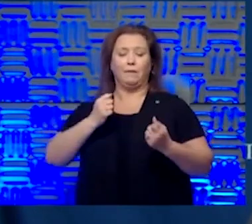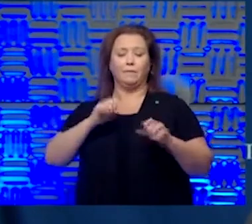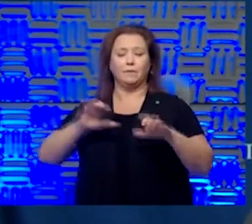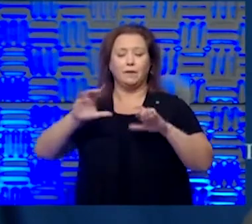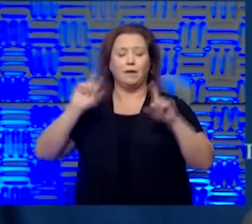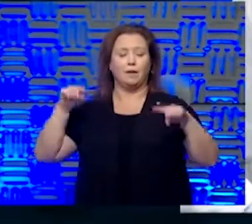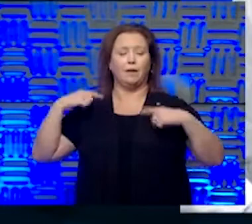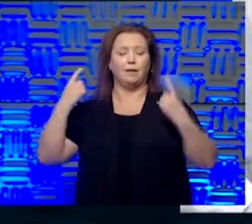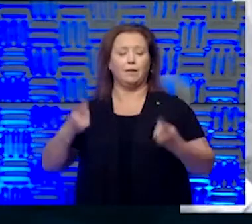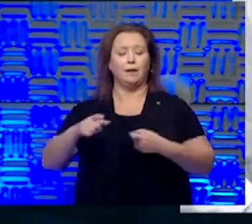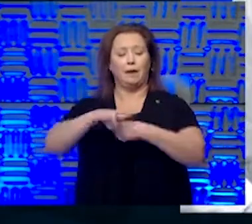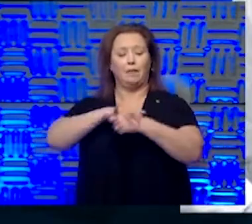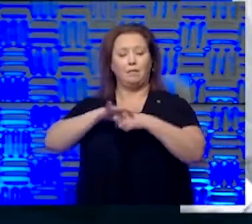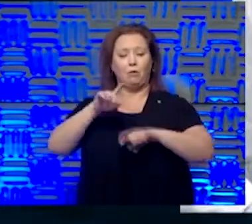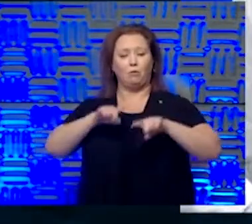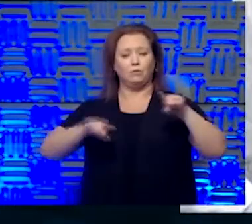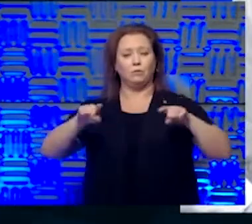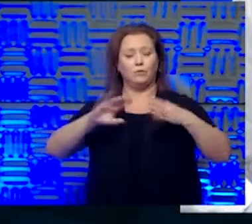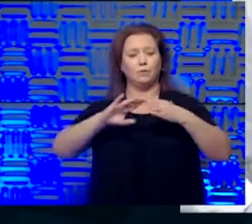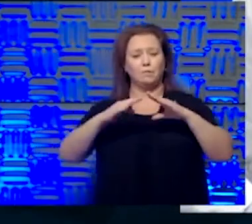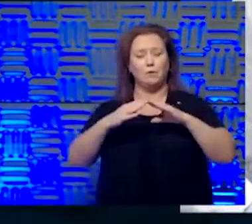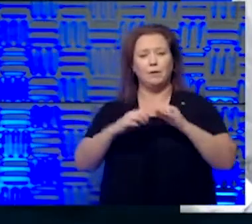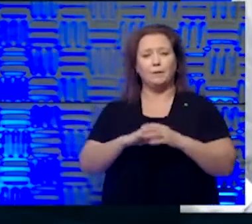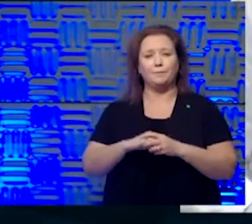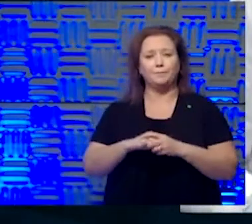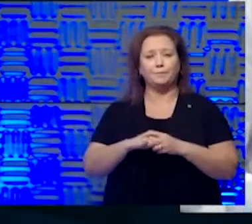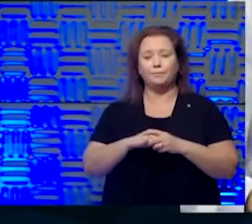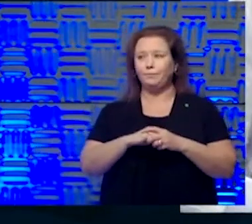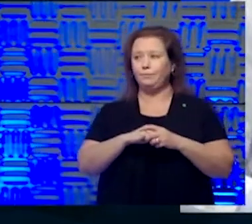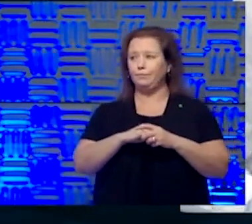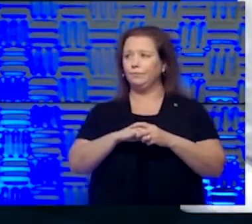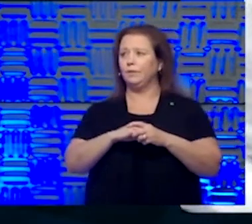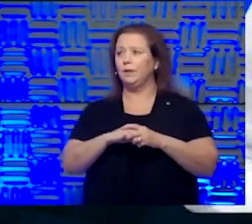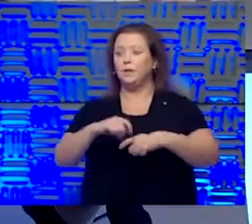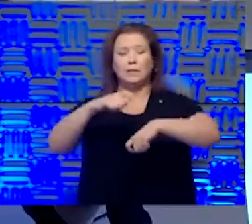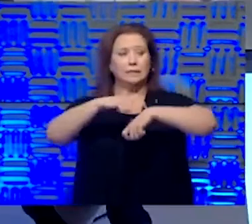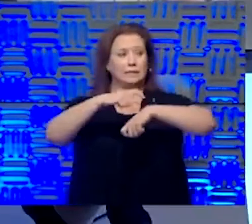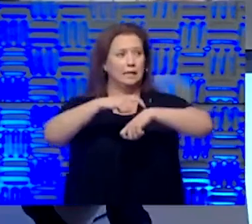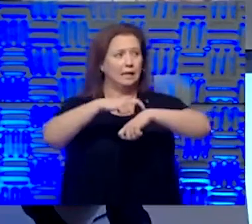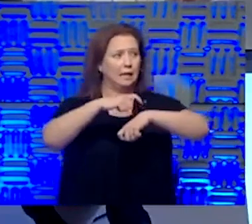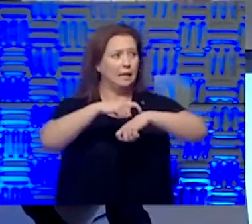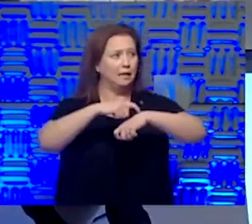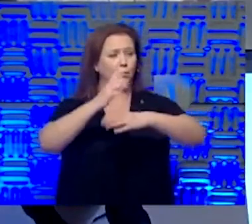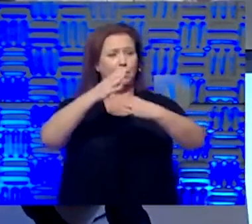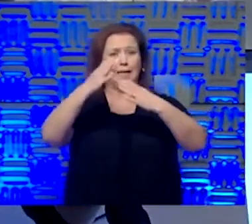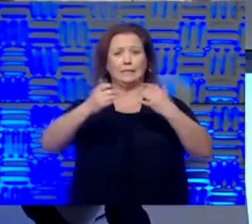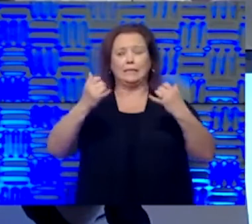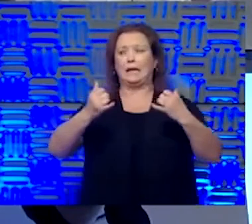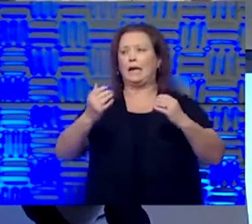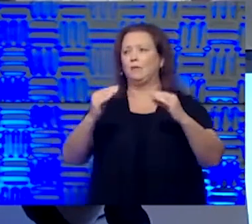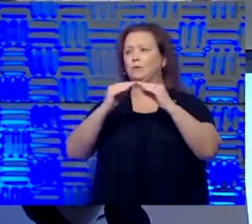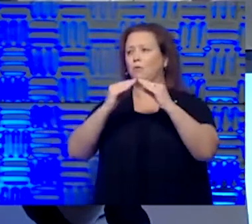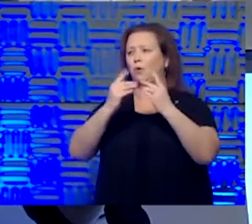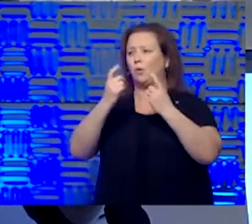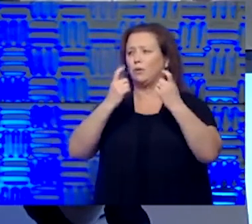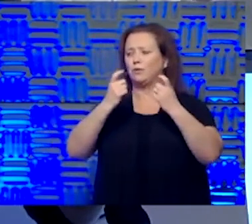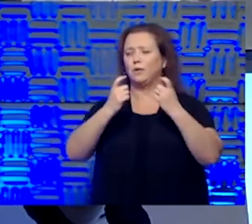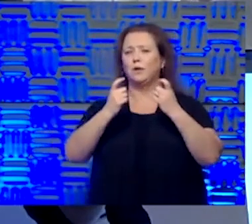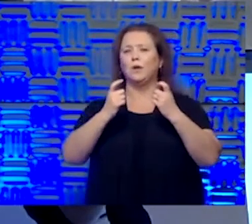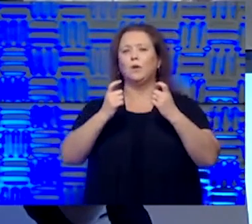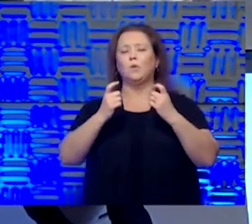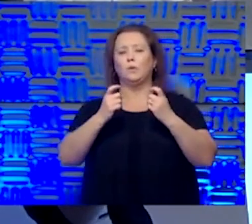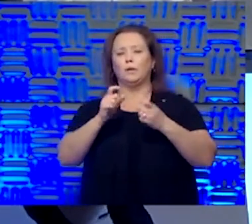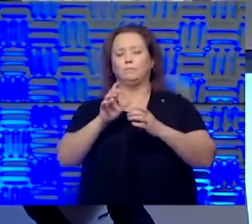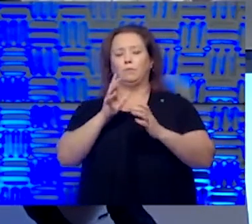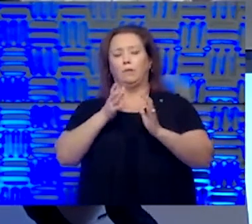local diverse communities. Yeah, so important. Well, it's probably time we begin to wrap up our program today. I know there are a lot more questions out there. We'll try to get to those in